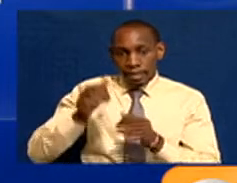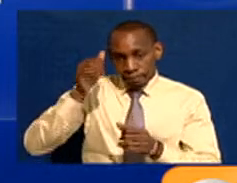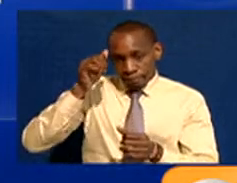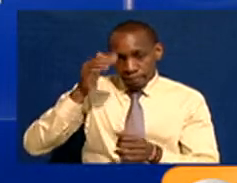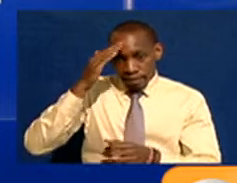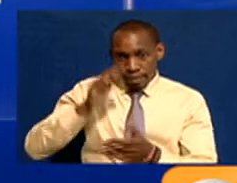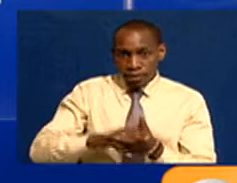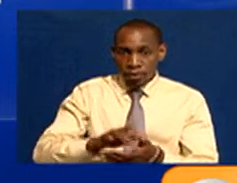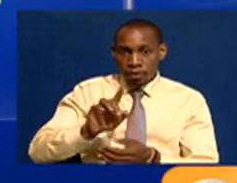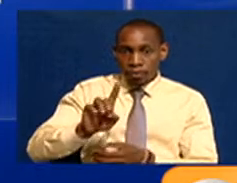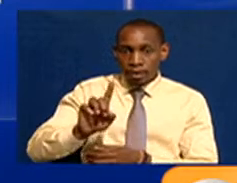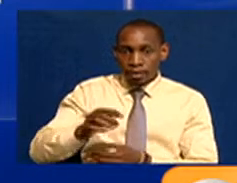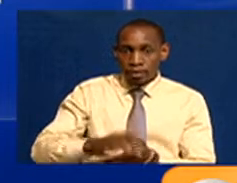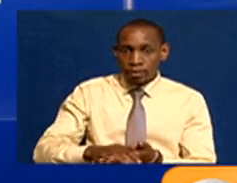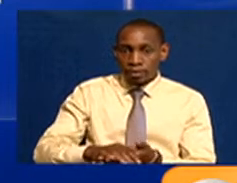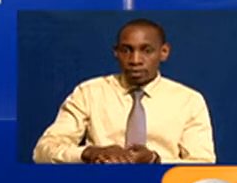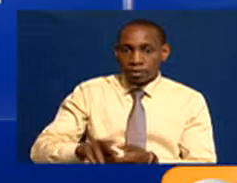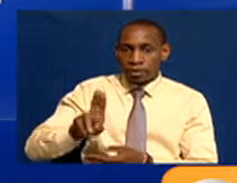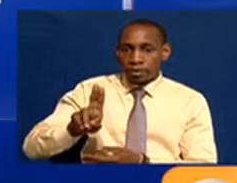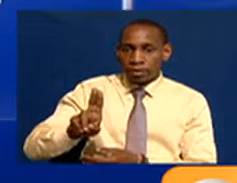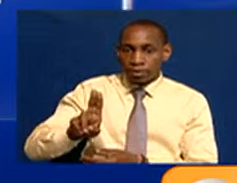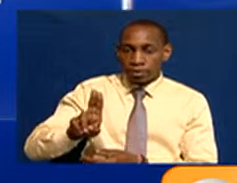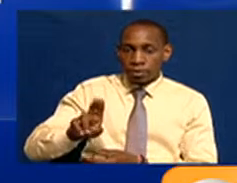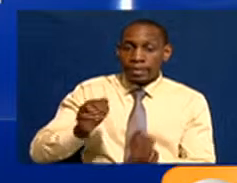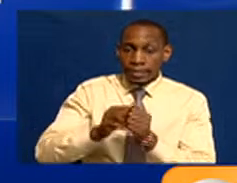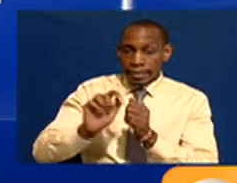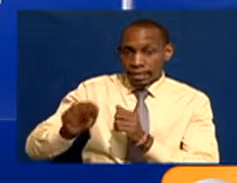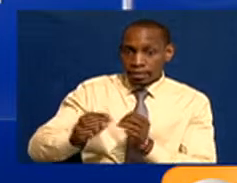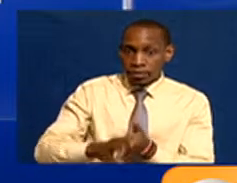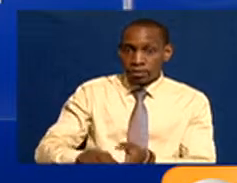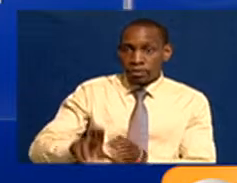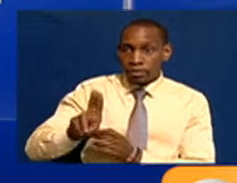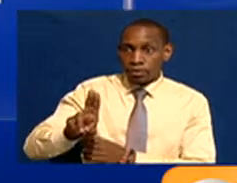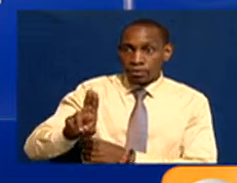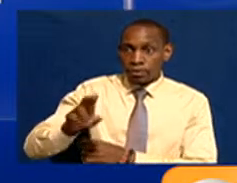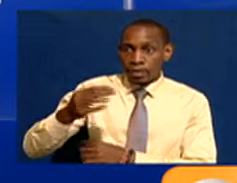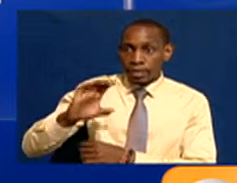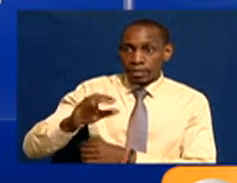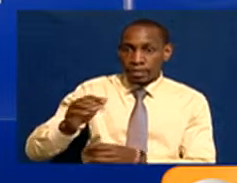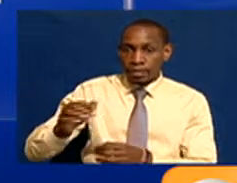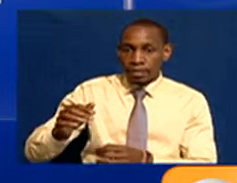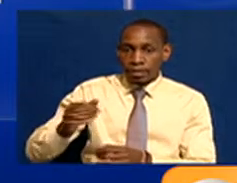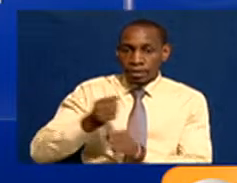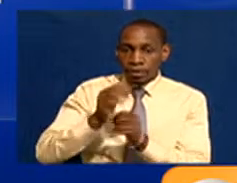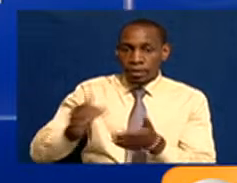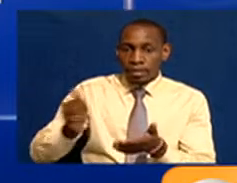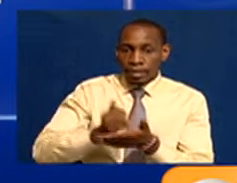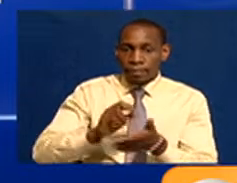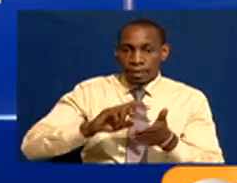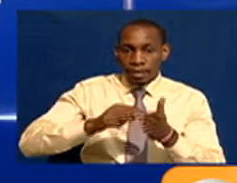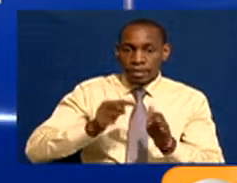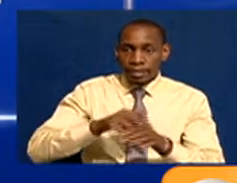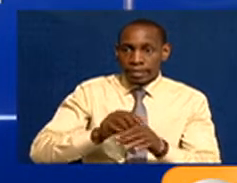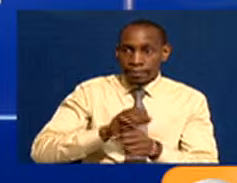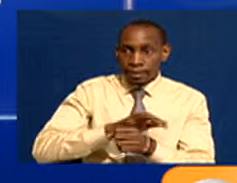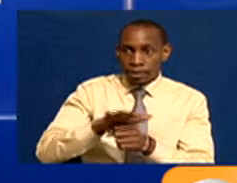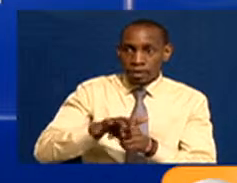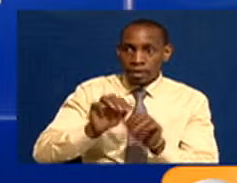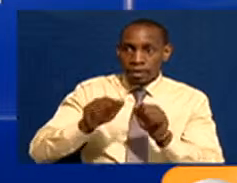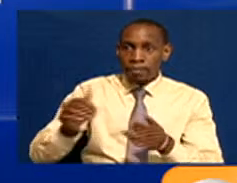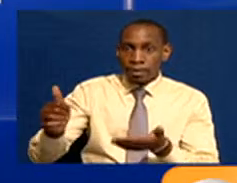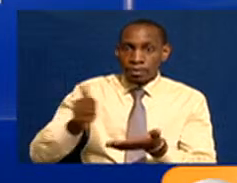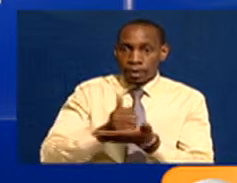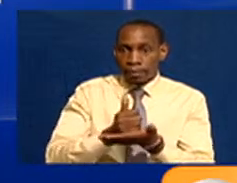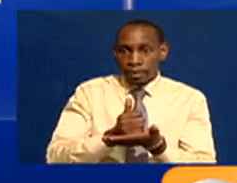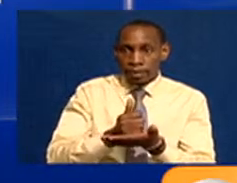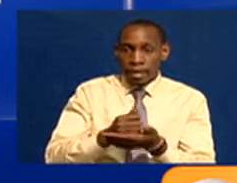1,000 UHC employed work, 10,000, sorry, UHC employed workers on contract during COVID-19. Can they employ